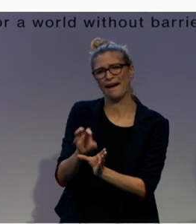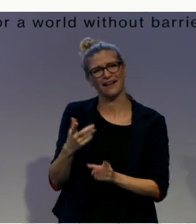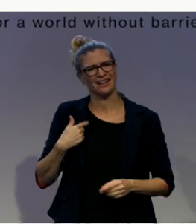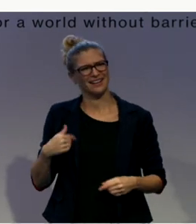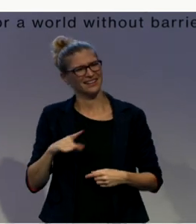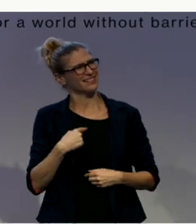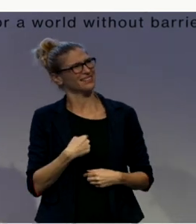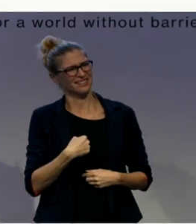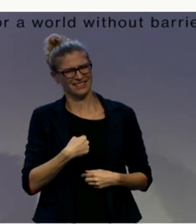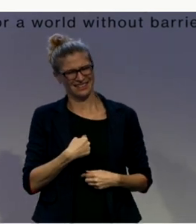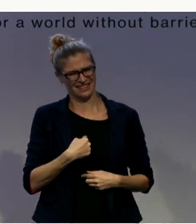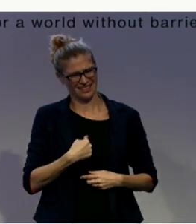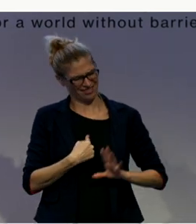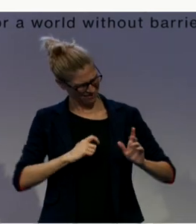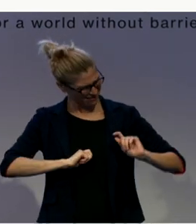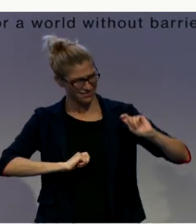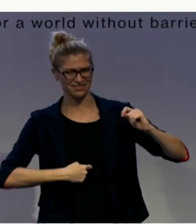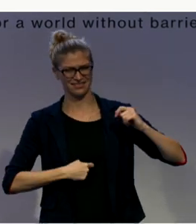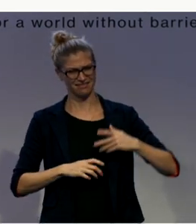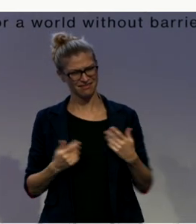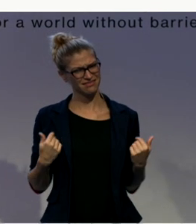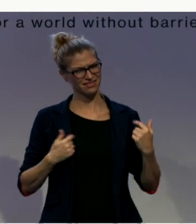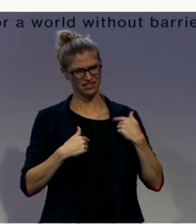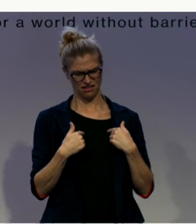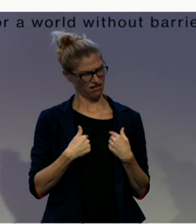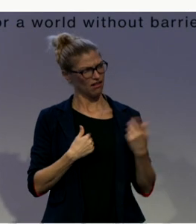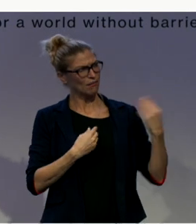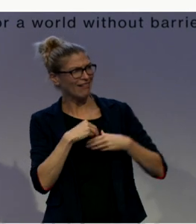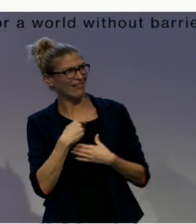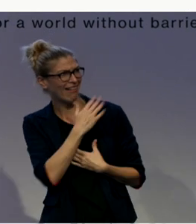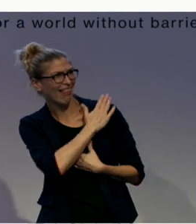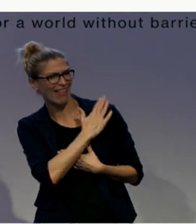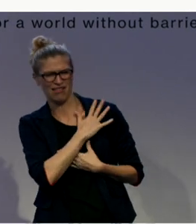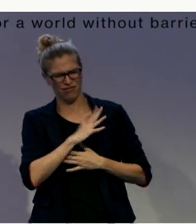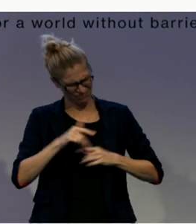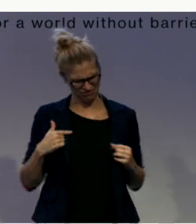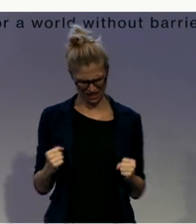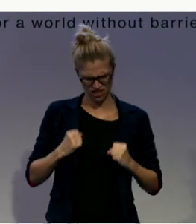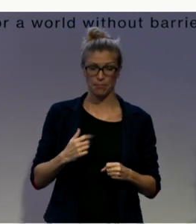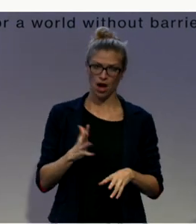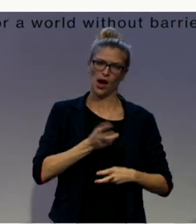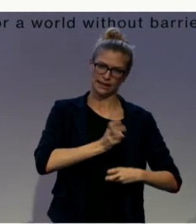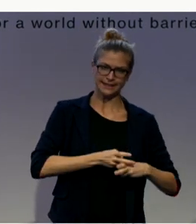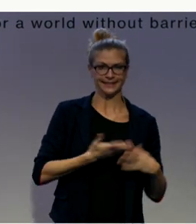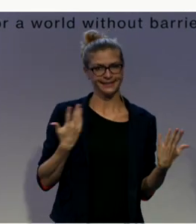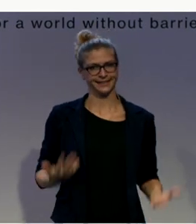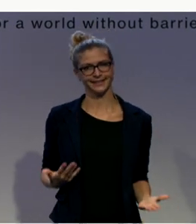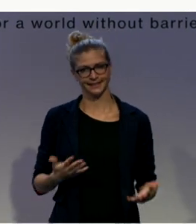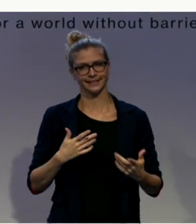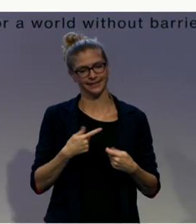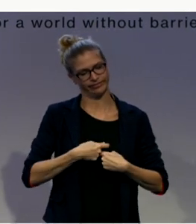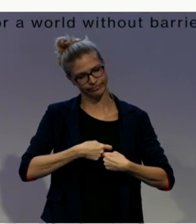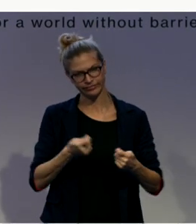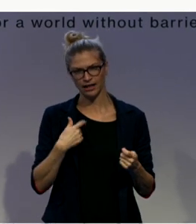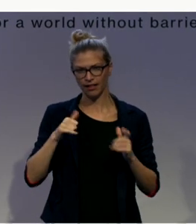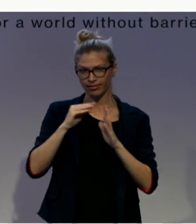developing countries, is not easy. So maybe if we can give a recipe, Alaa